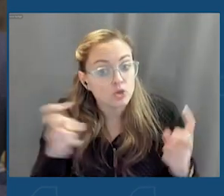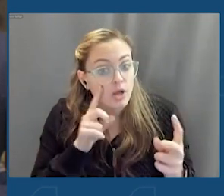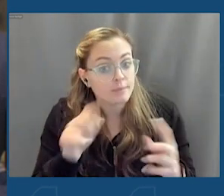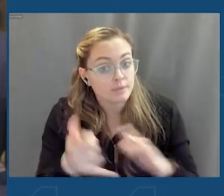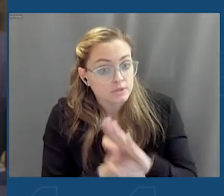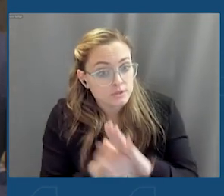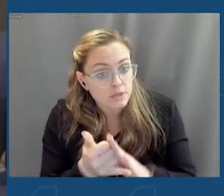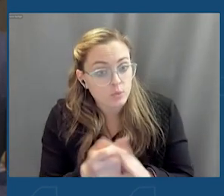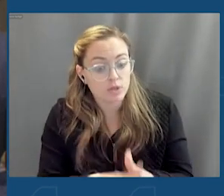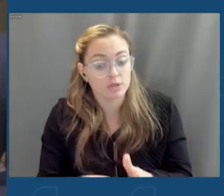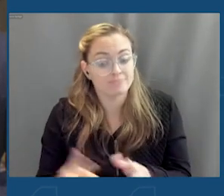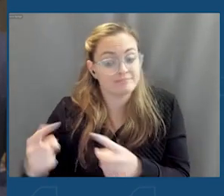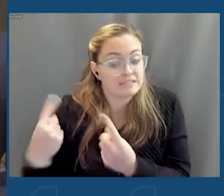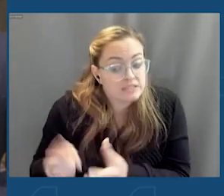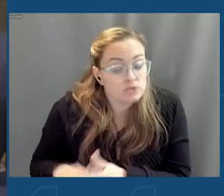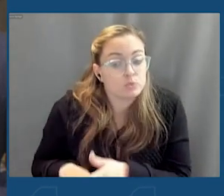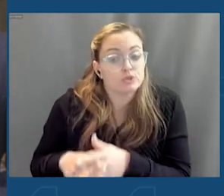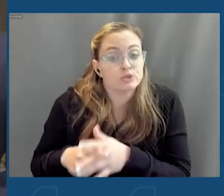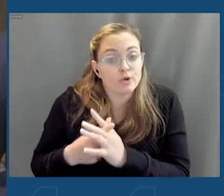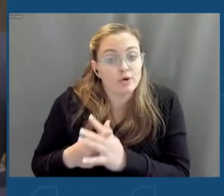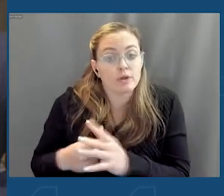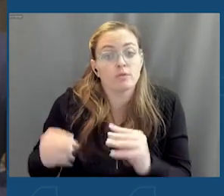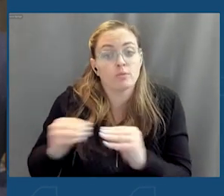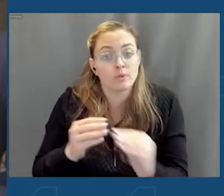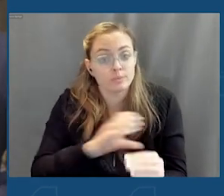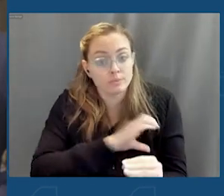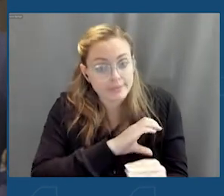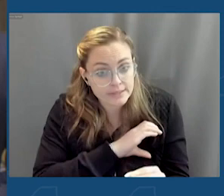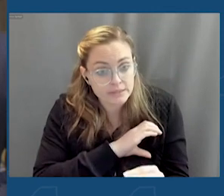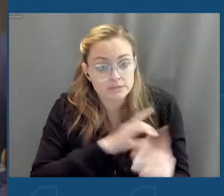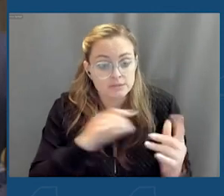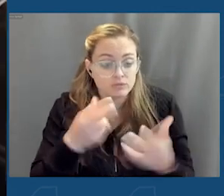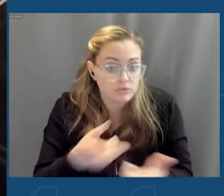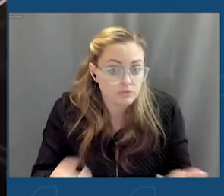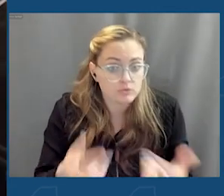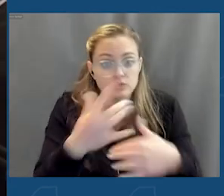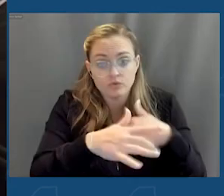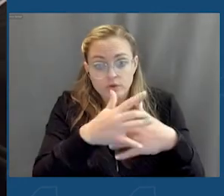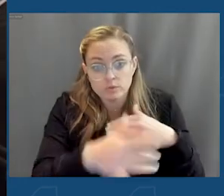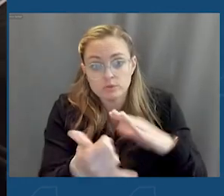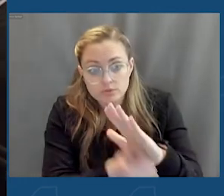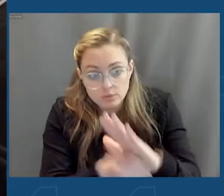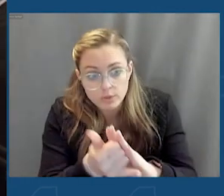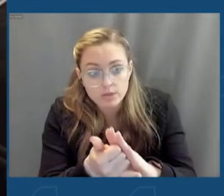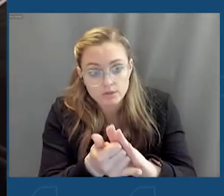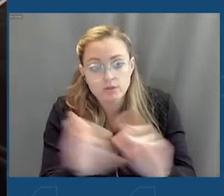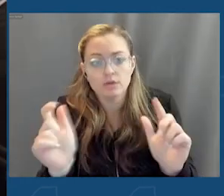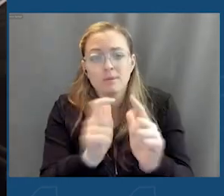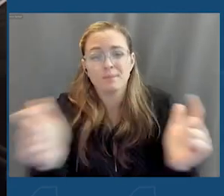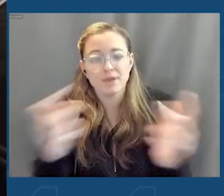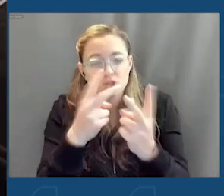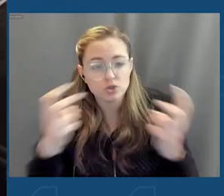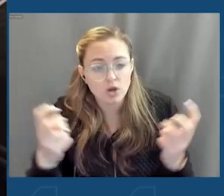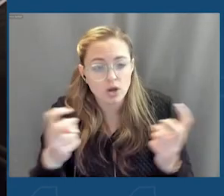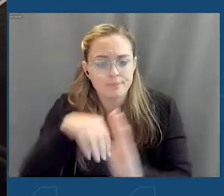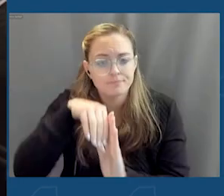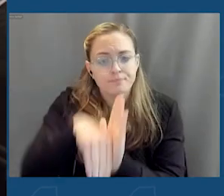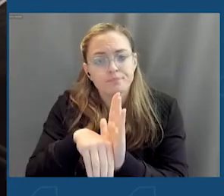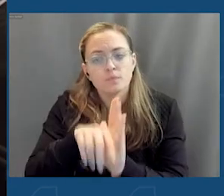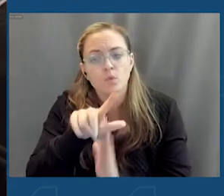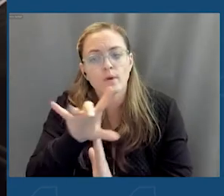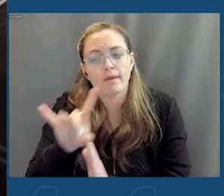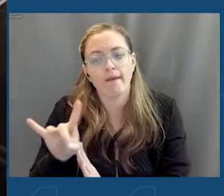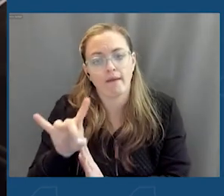our initiative to bring more police officers and resources to the subway, major crimes on the subway are down